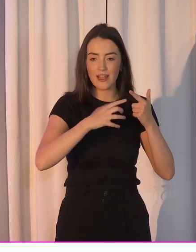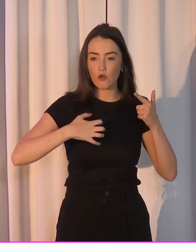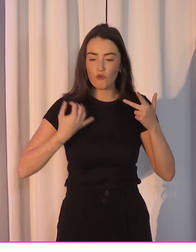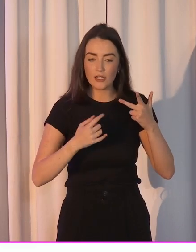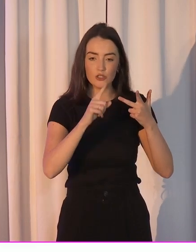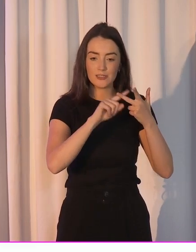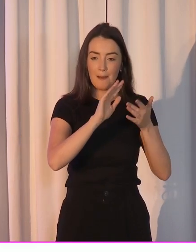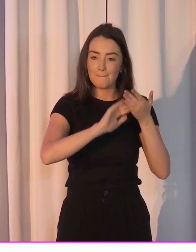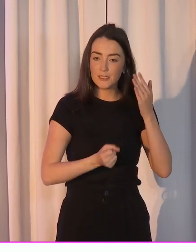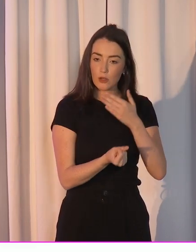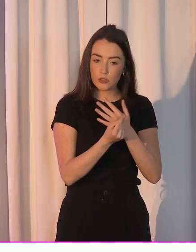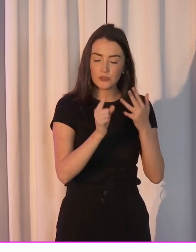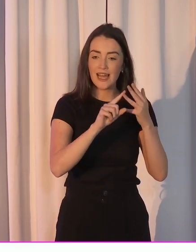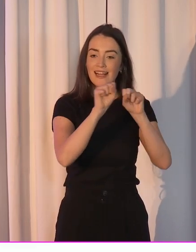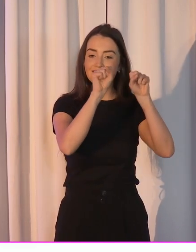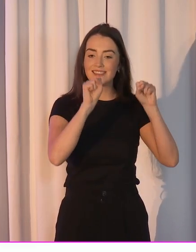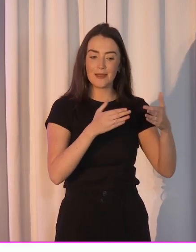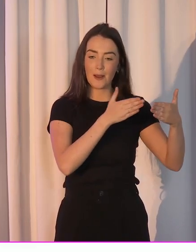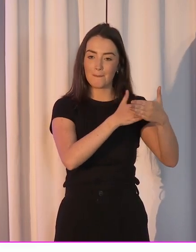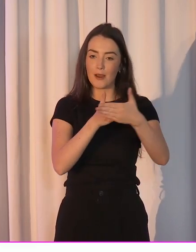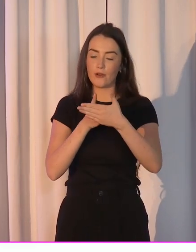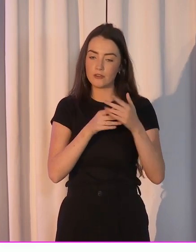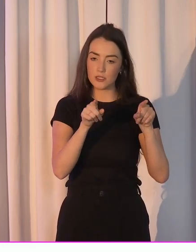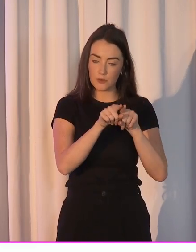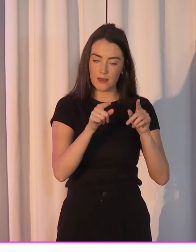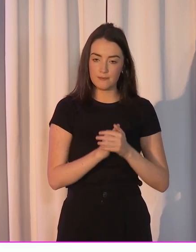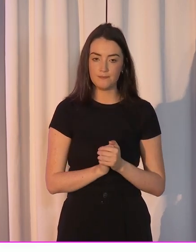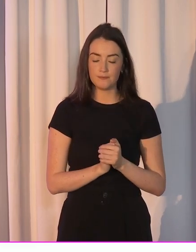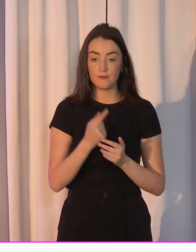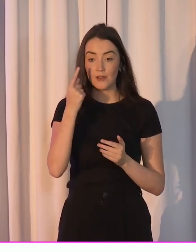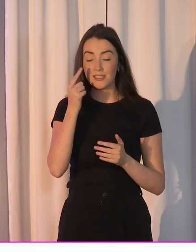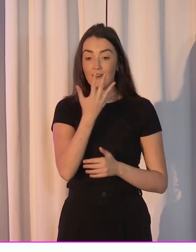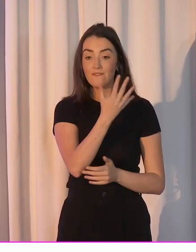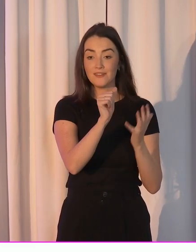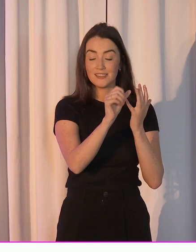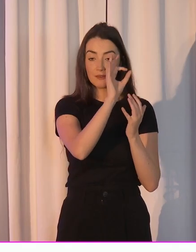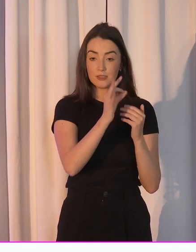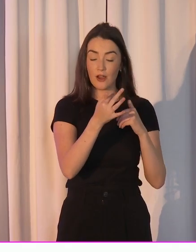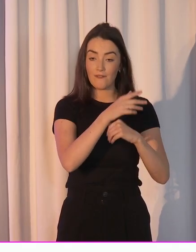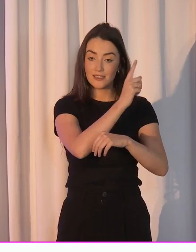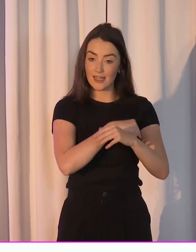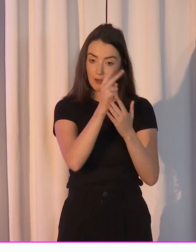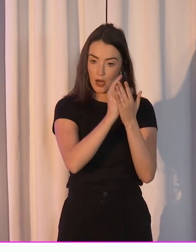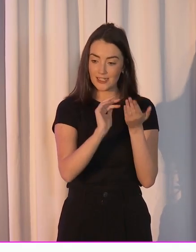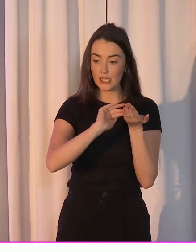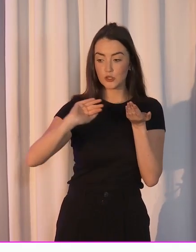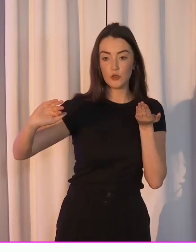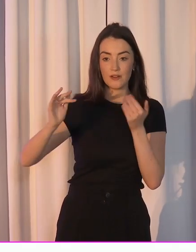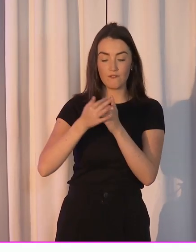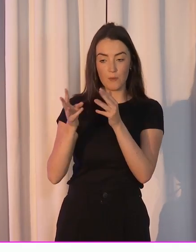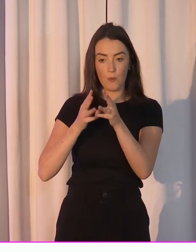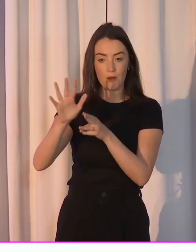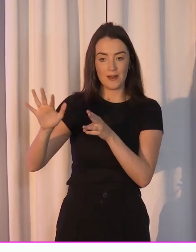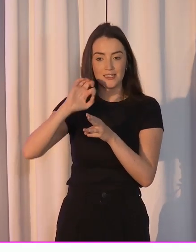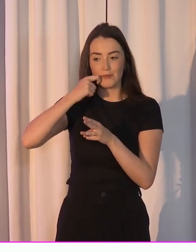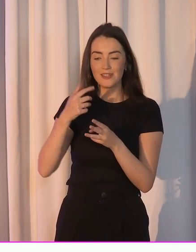microaggressions, missed opportunities, and systemic barriers. Key insights revealed that 56% of disabled artists have been excluded from the workplace due to a